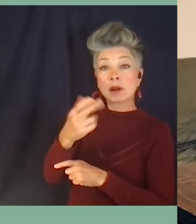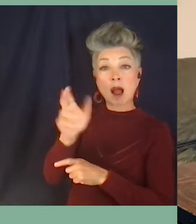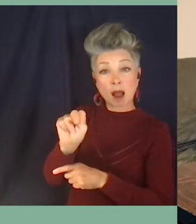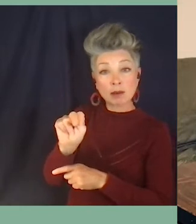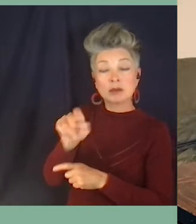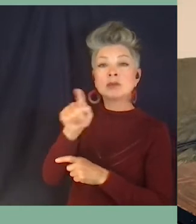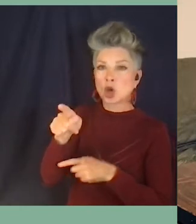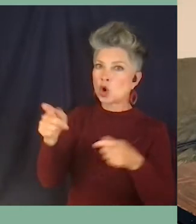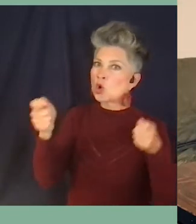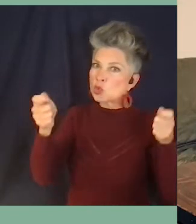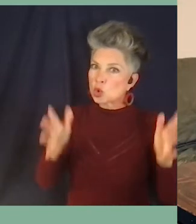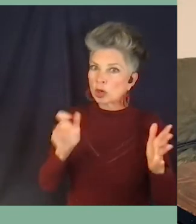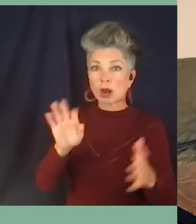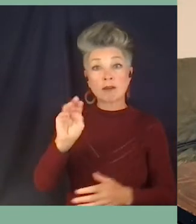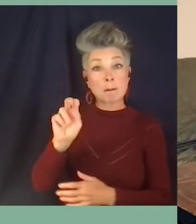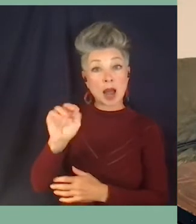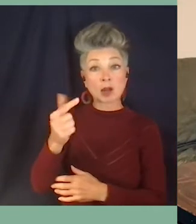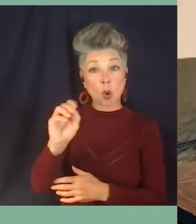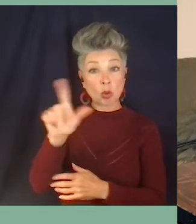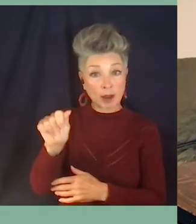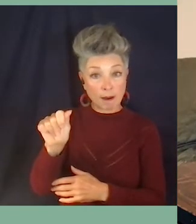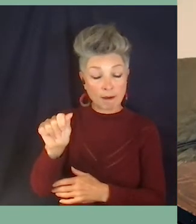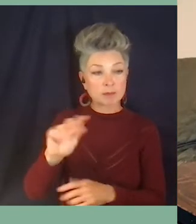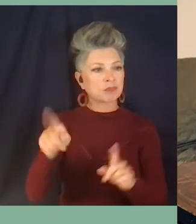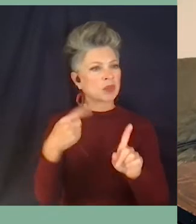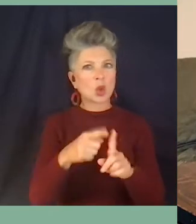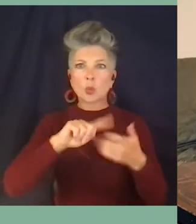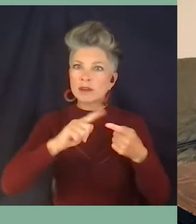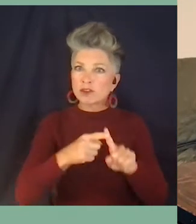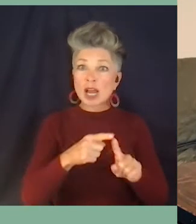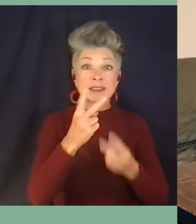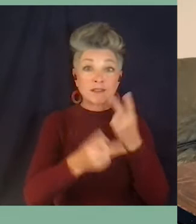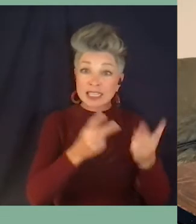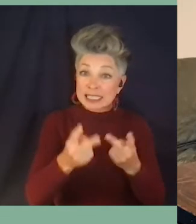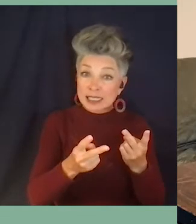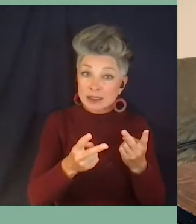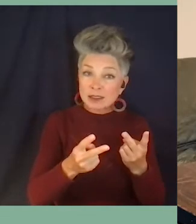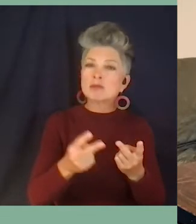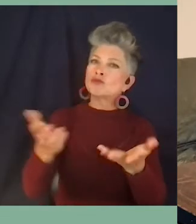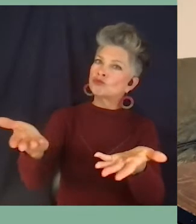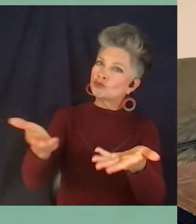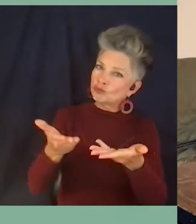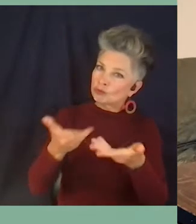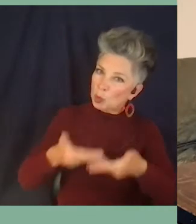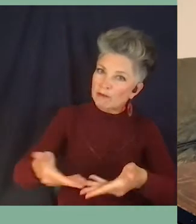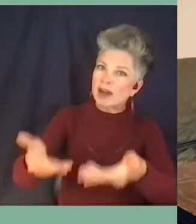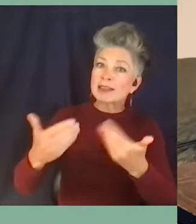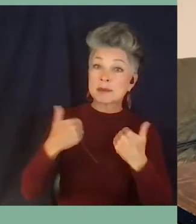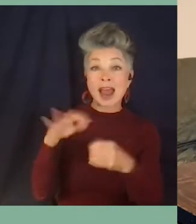Mongolia. When friends visit, hosts invite them to have a cup of